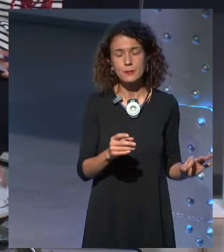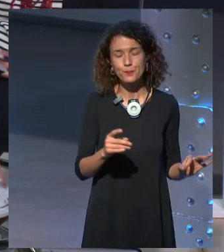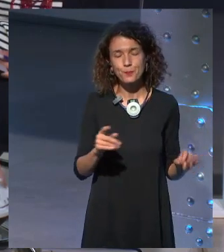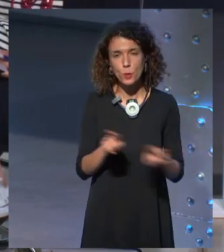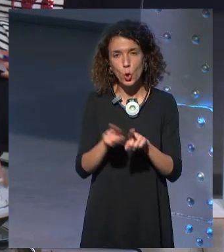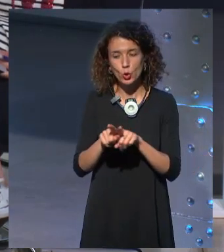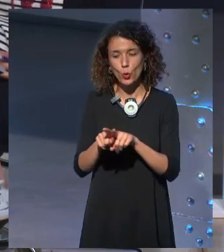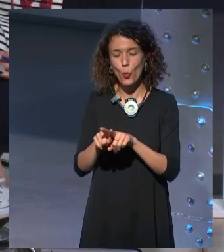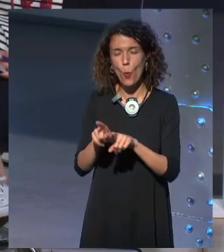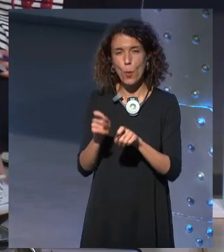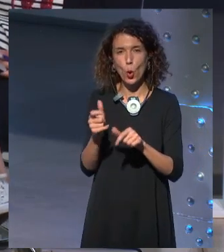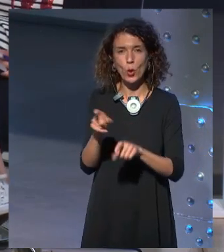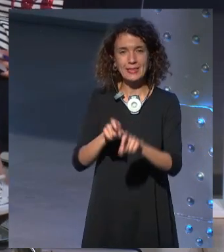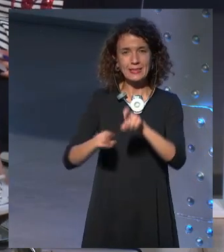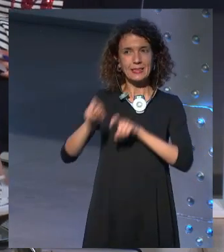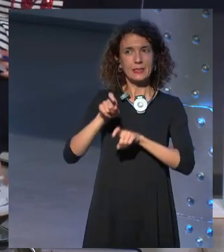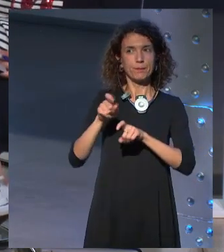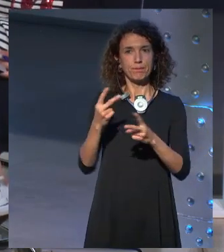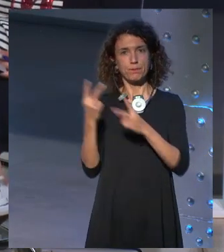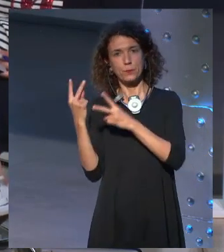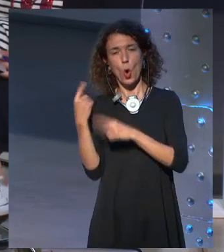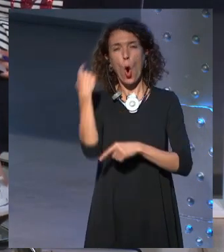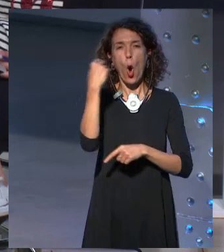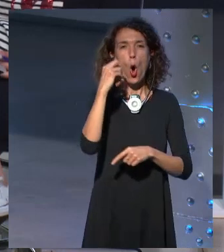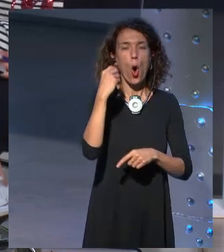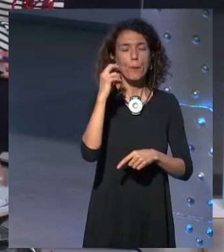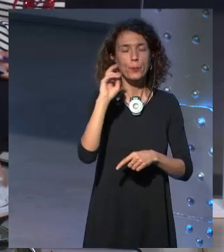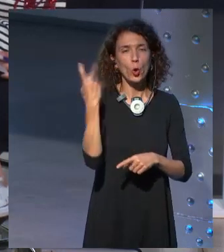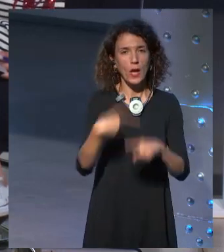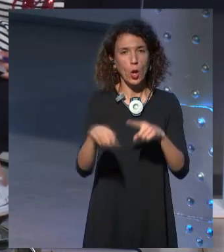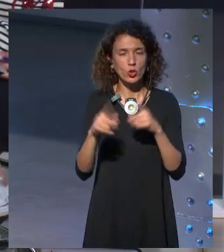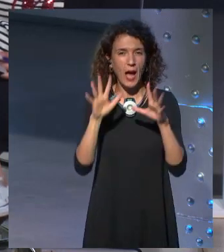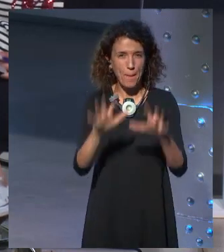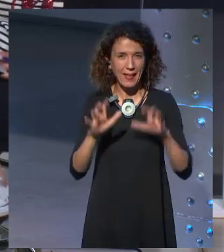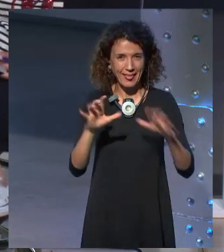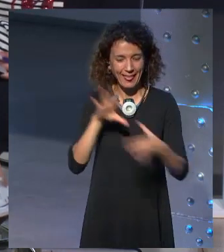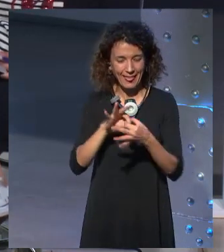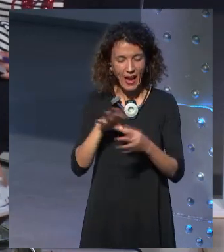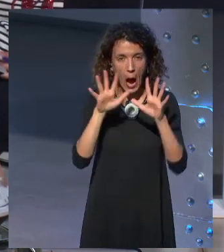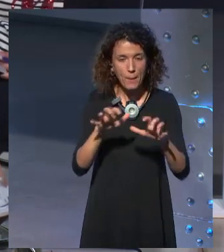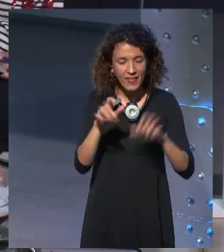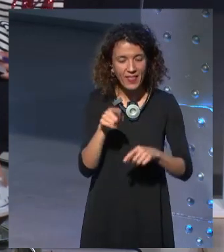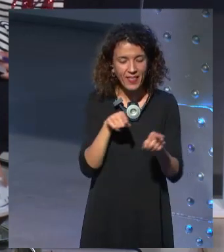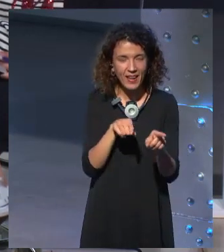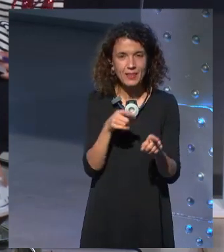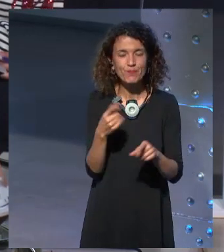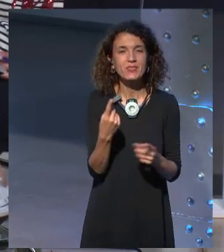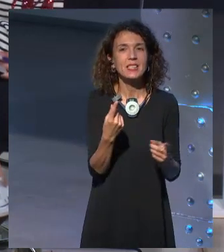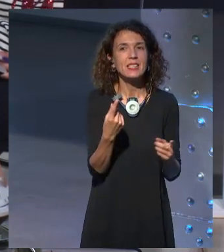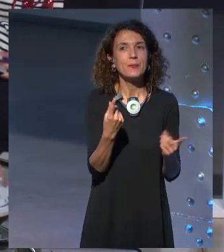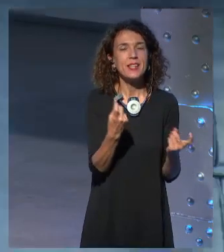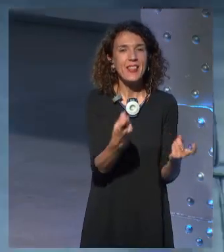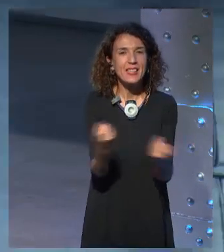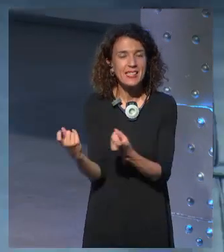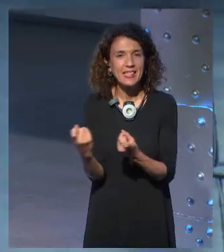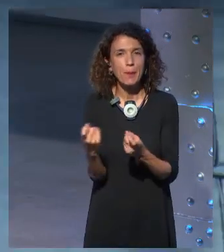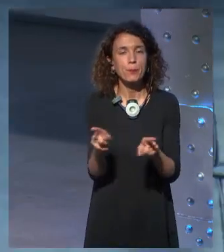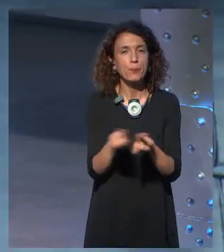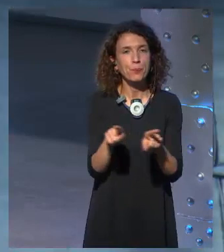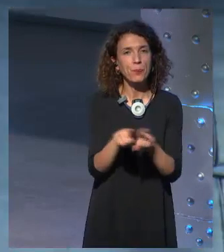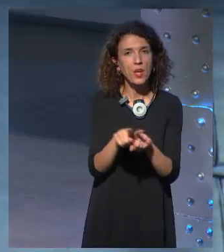the other thing that we know about learning is that learning requires performance. And so we have to have